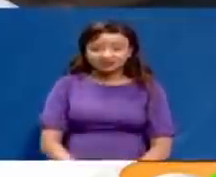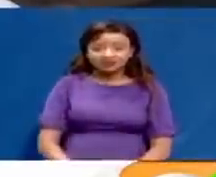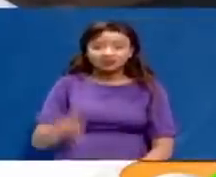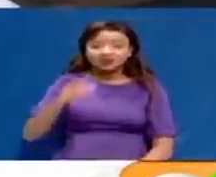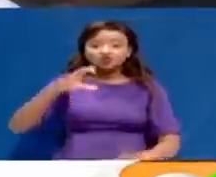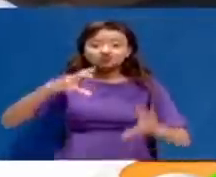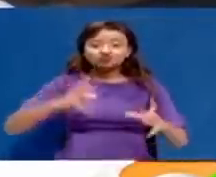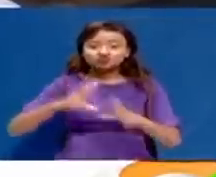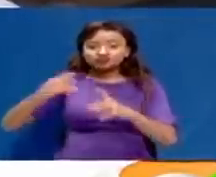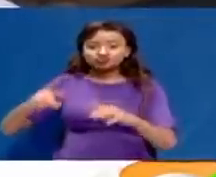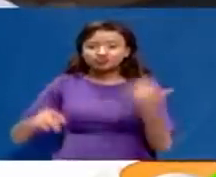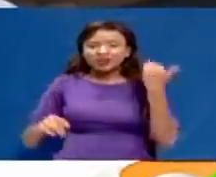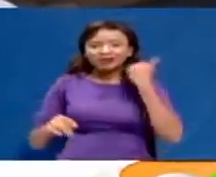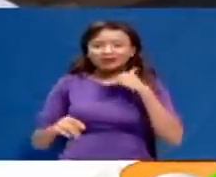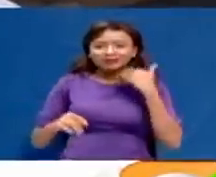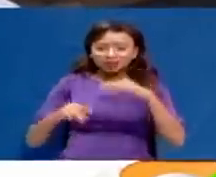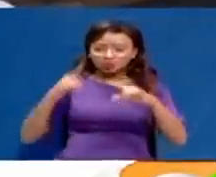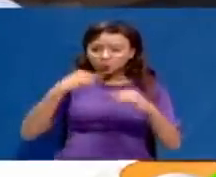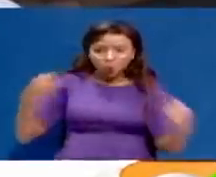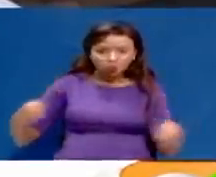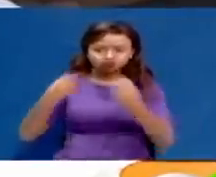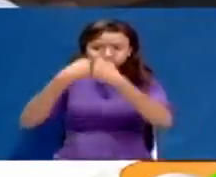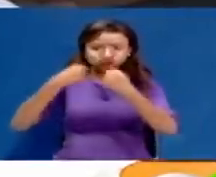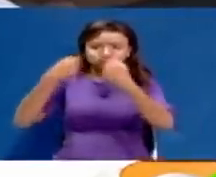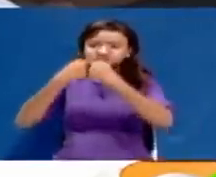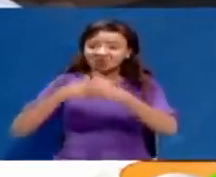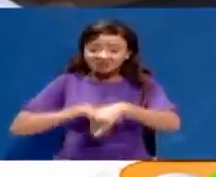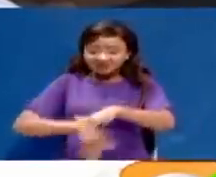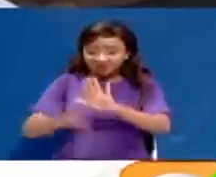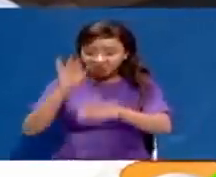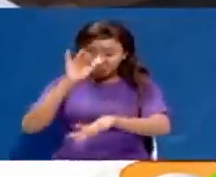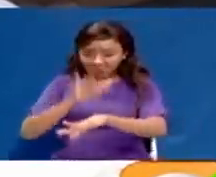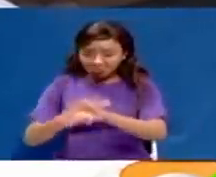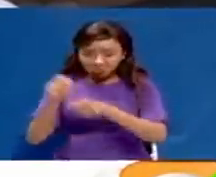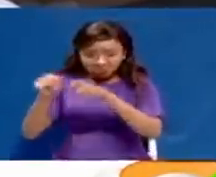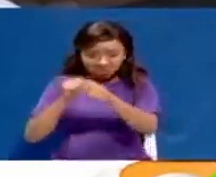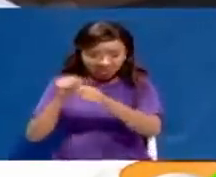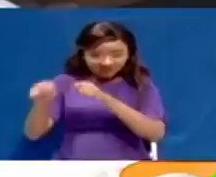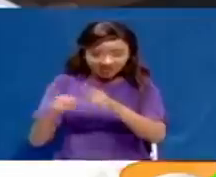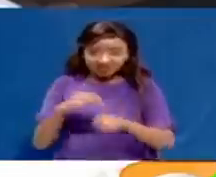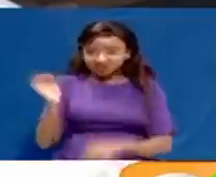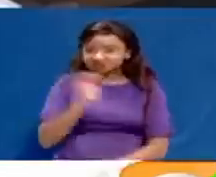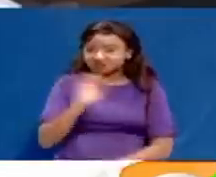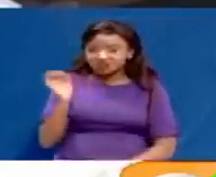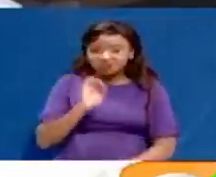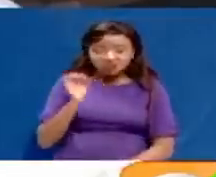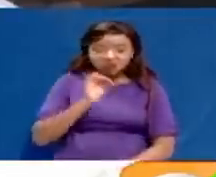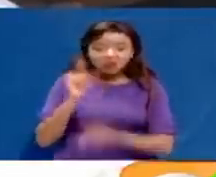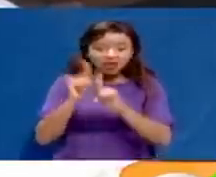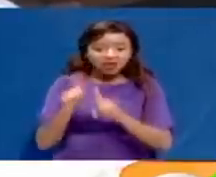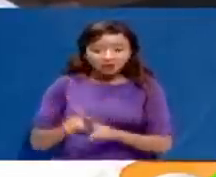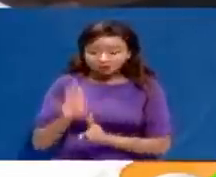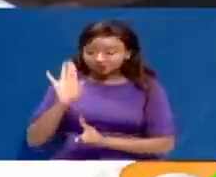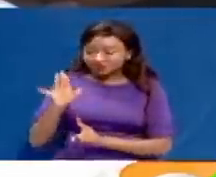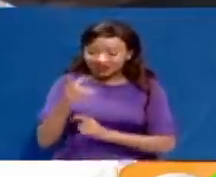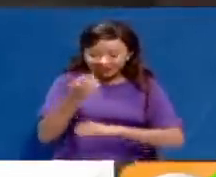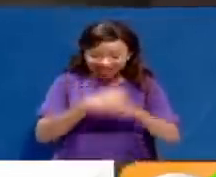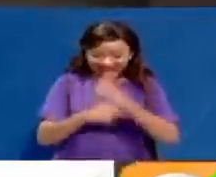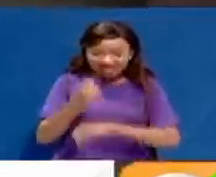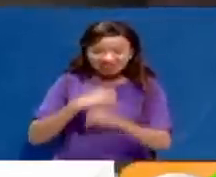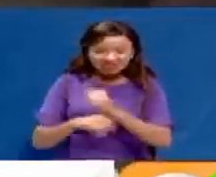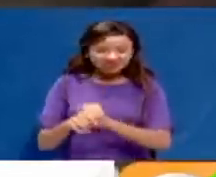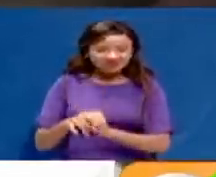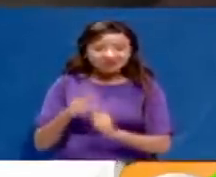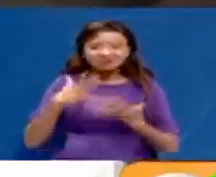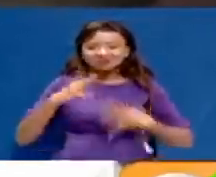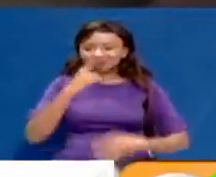are anachronistic to good order and coups are activities of cowards.